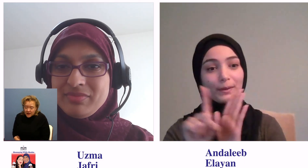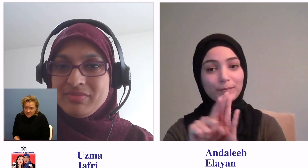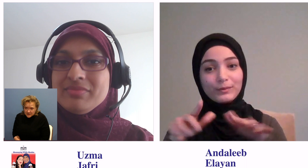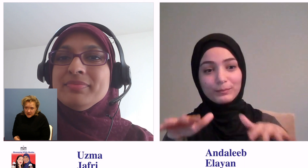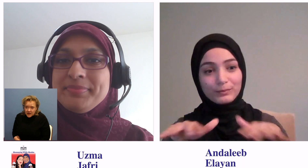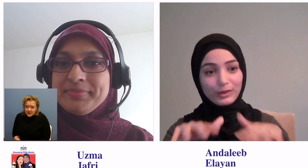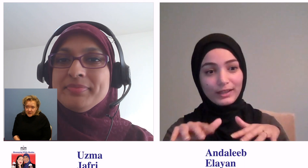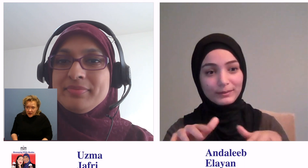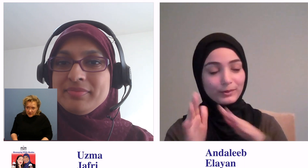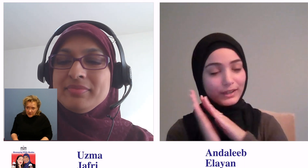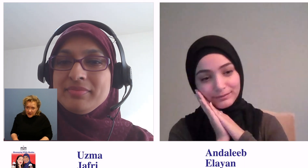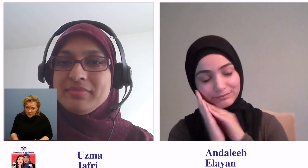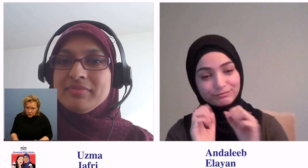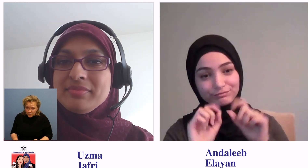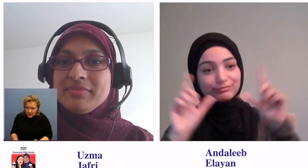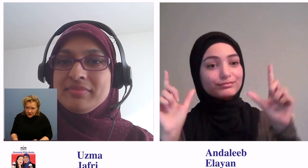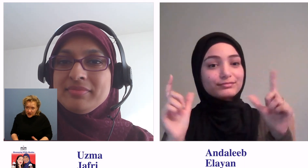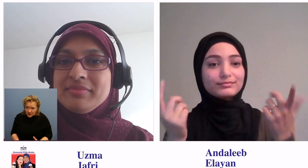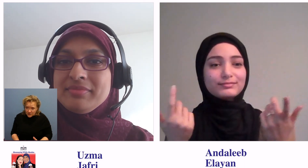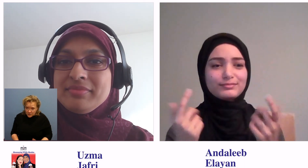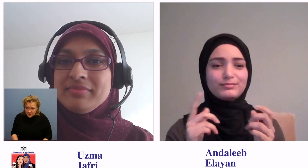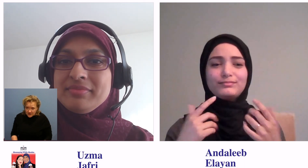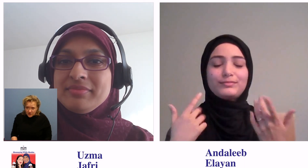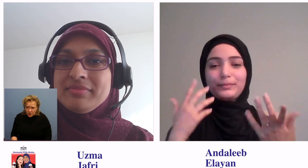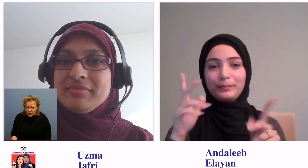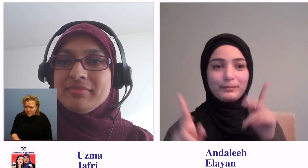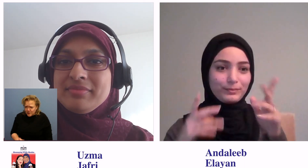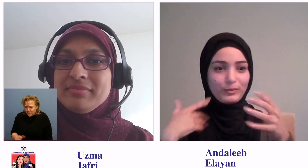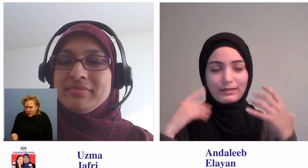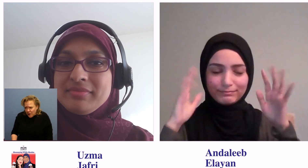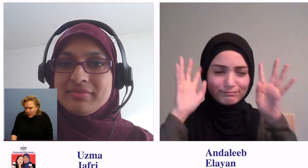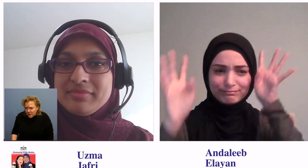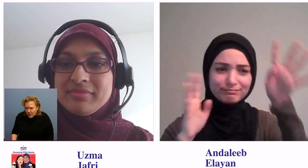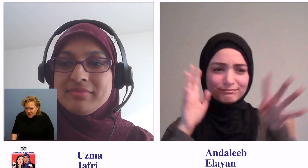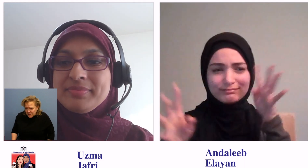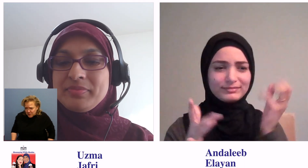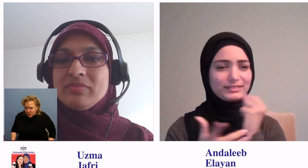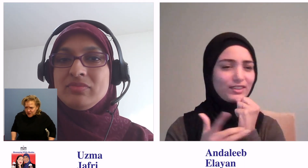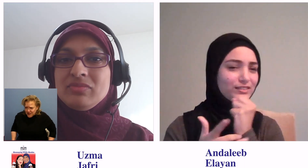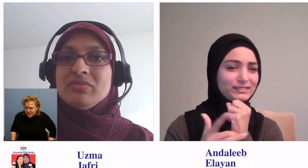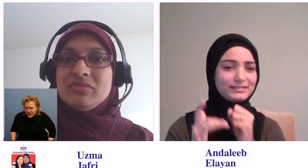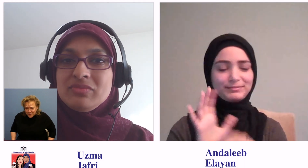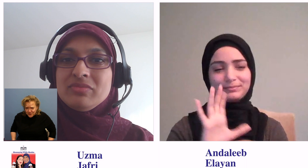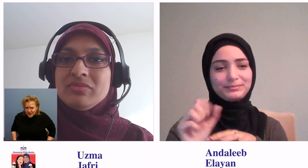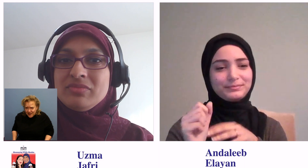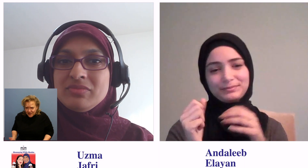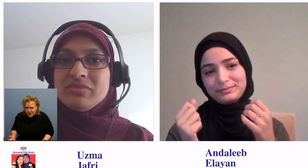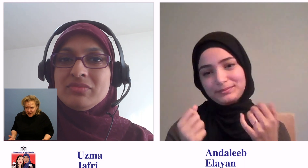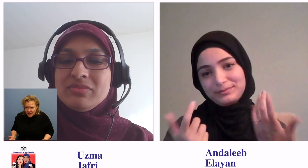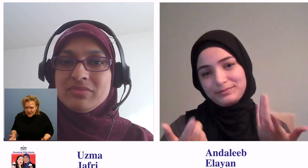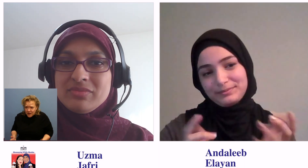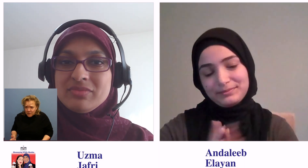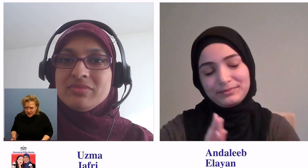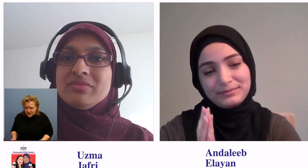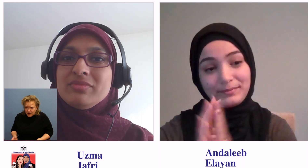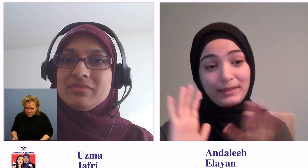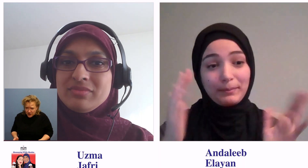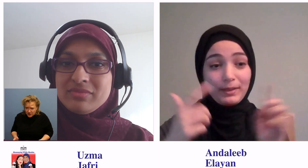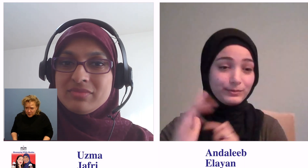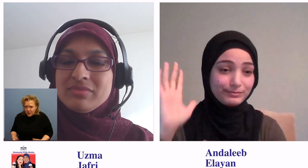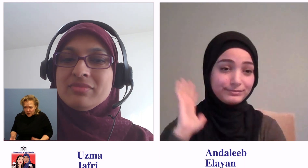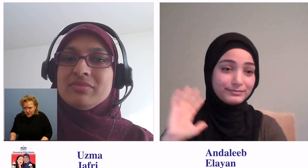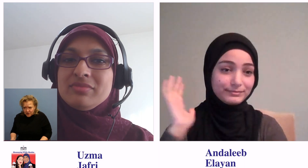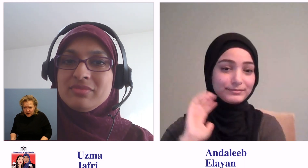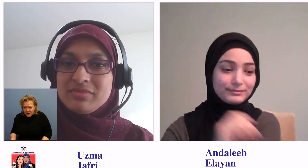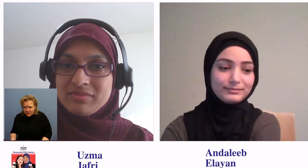up to the lights so that the lights will flash and I know someone's at the door. Also for alarm clocks, people who are deaf have alarm clocks that vibrate. They can